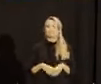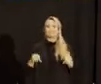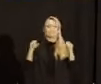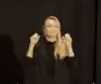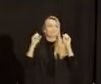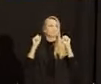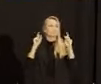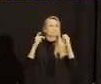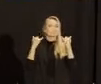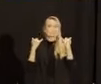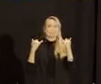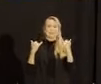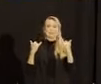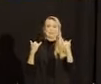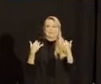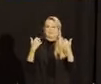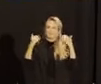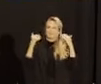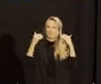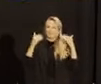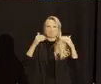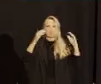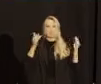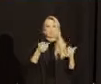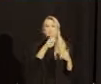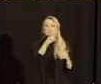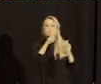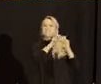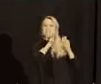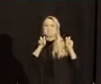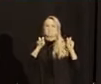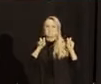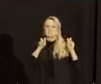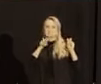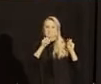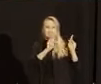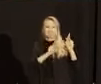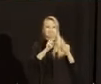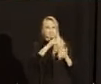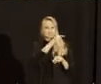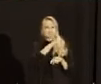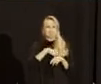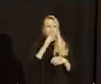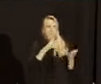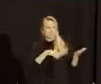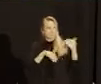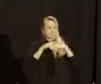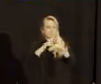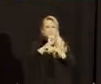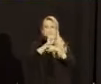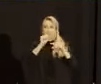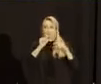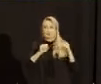time, I'd like to introduce our panel. They're going to come up to the stage.